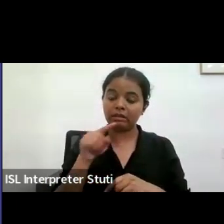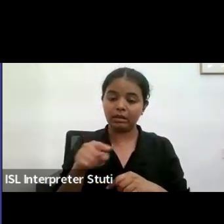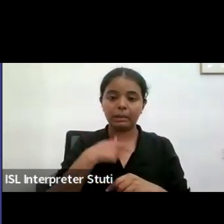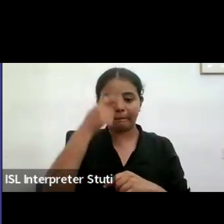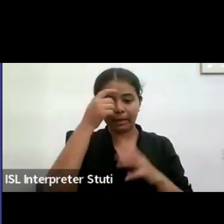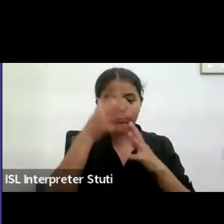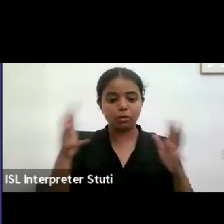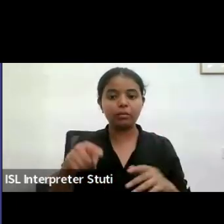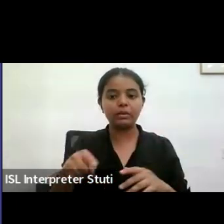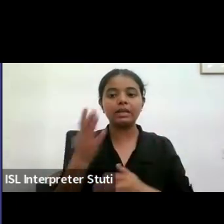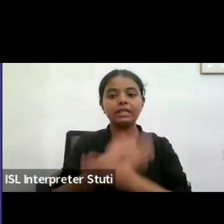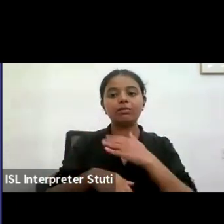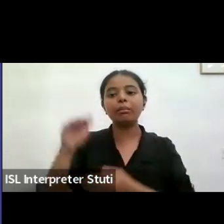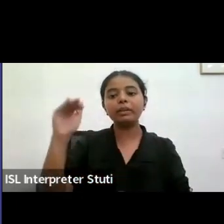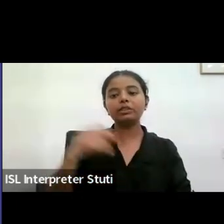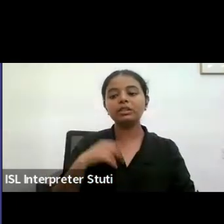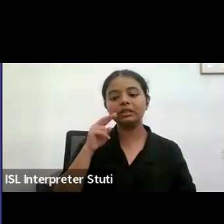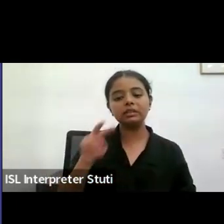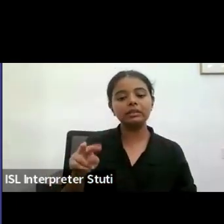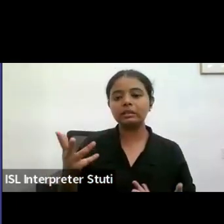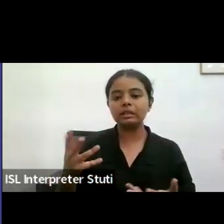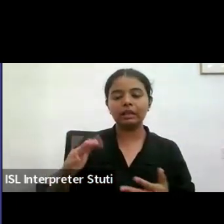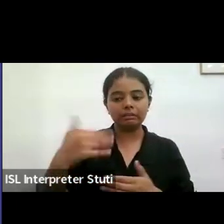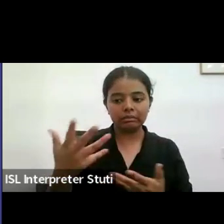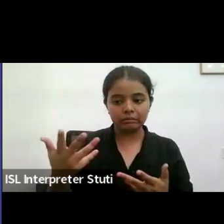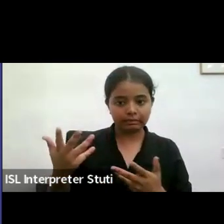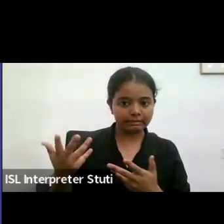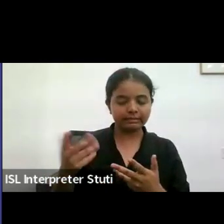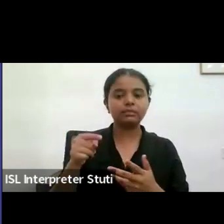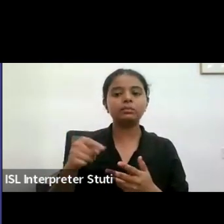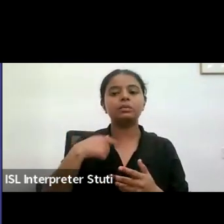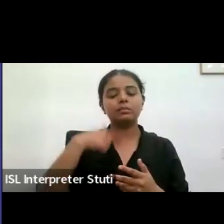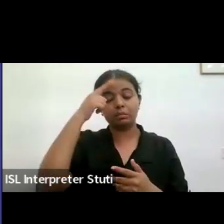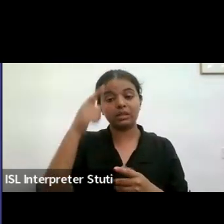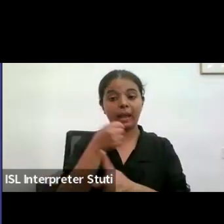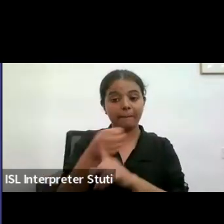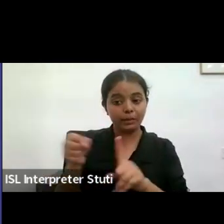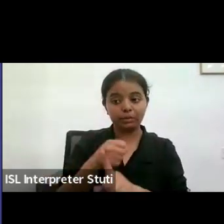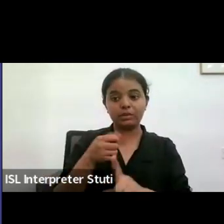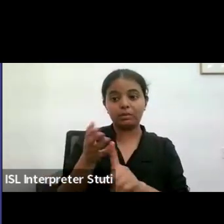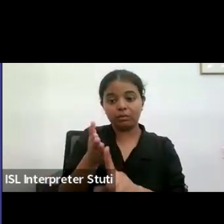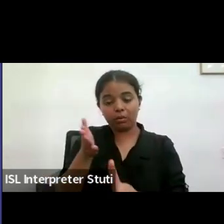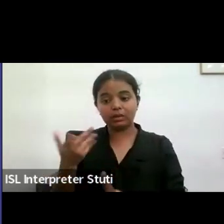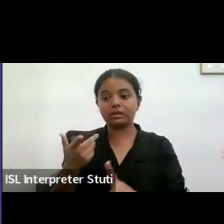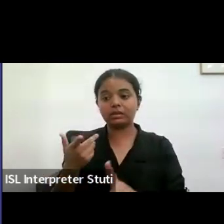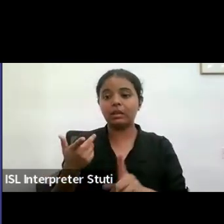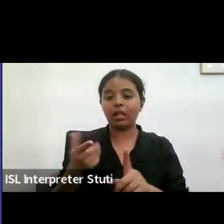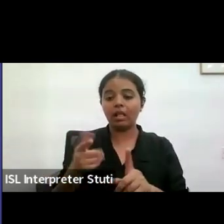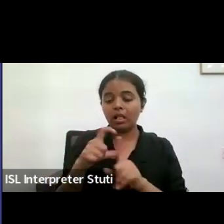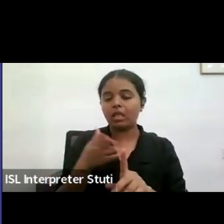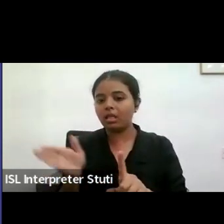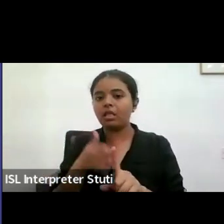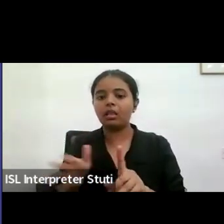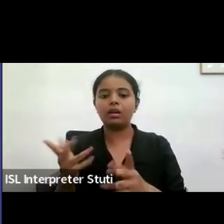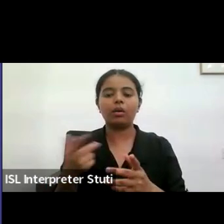as children with disabilities are concerned. To be protected from abuse, violence, exploitation, cruel and inhuman